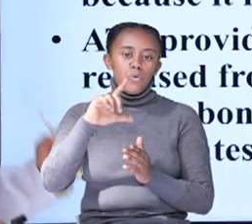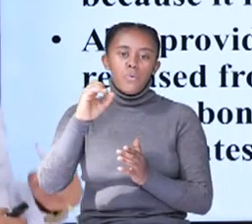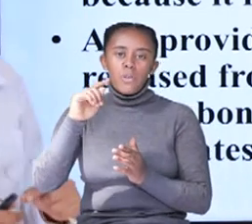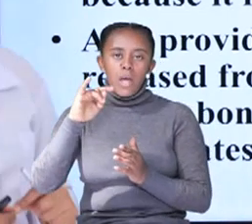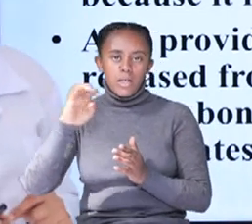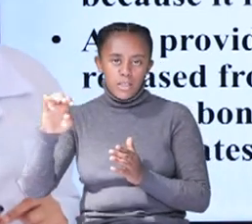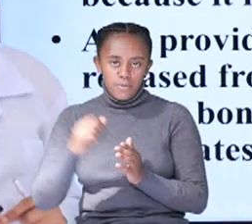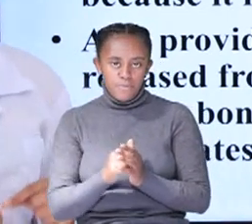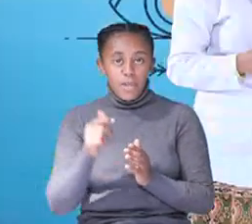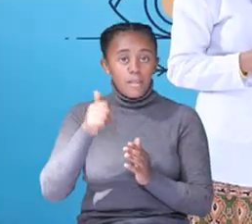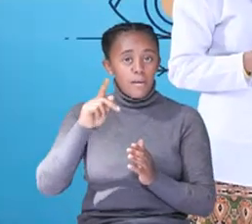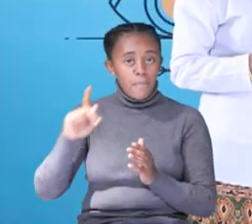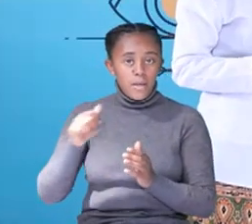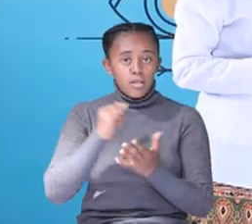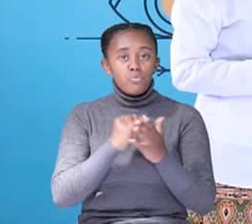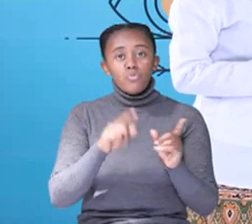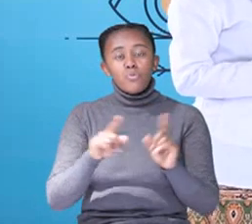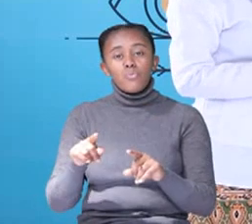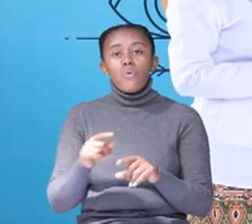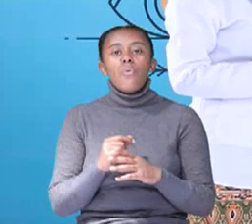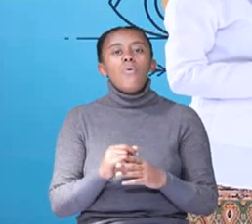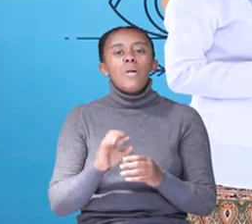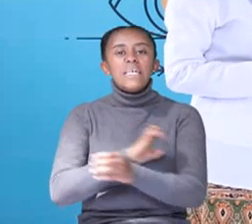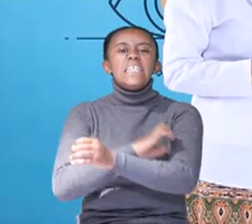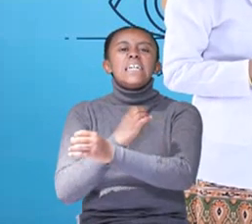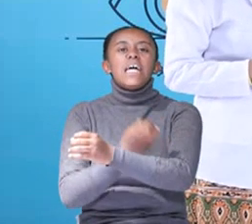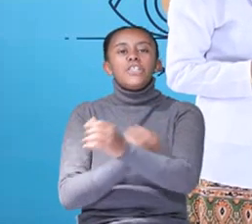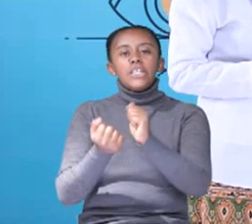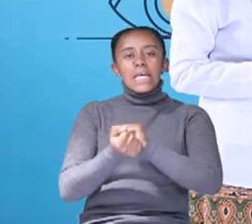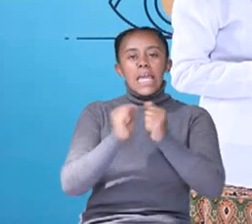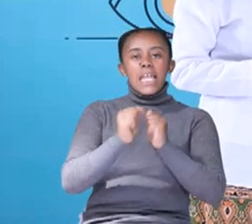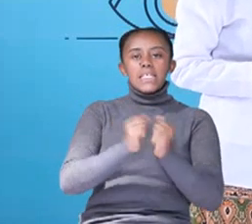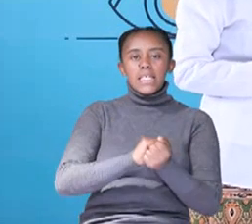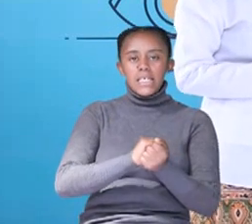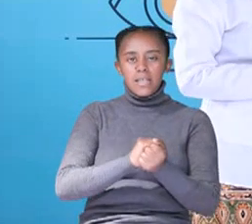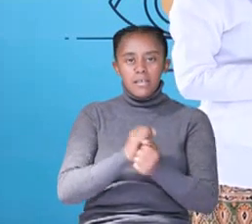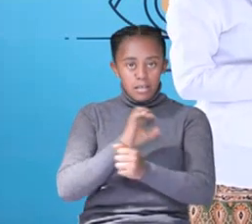ATP, in addition to this, it is also known as energy currency of the cell.